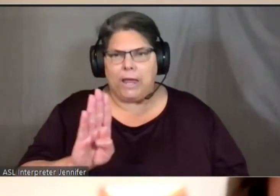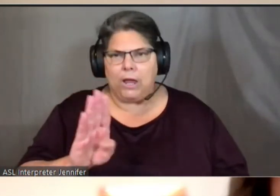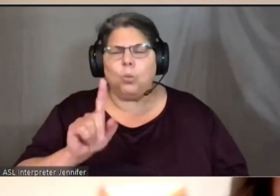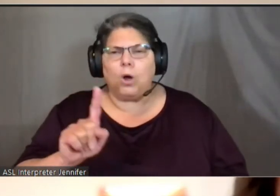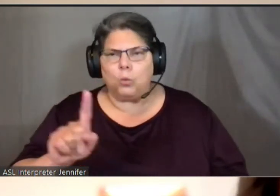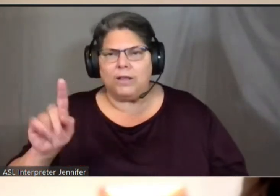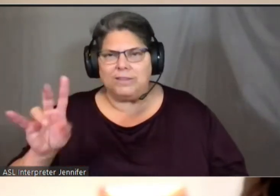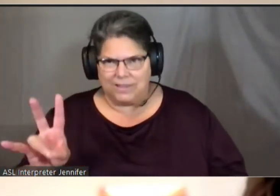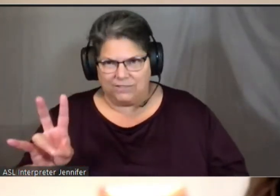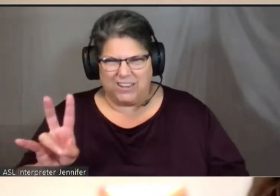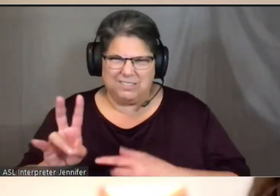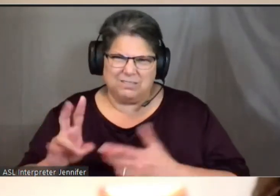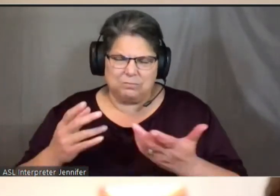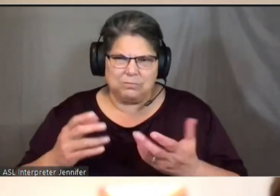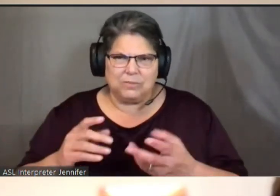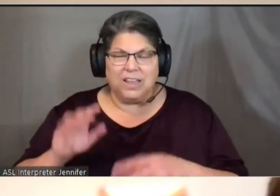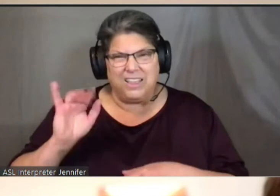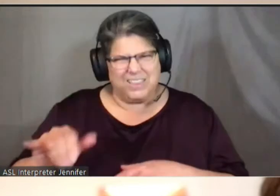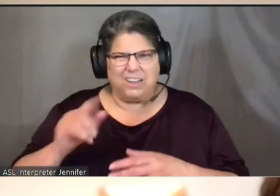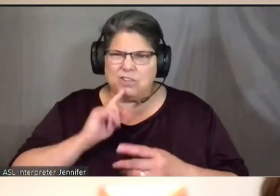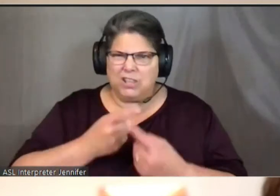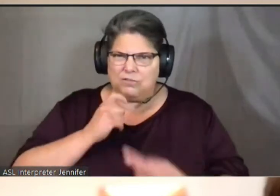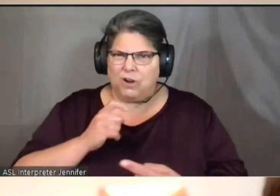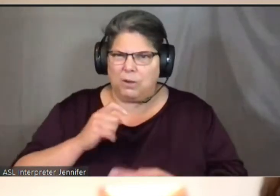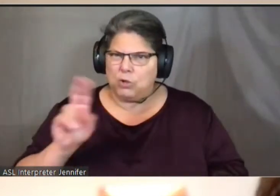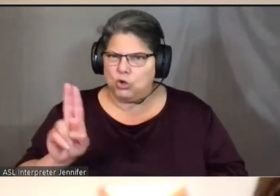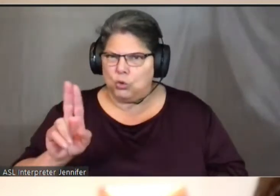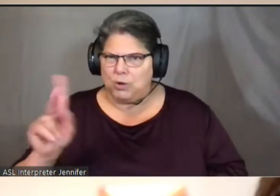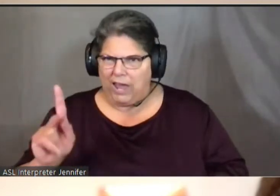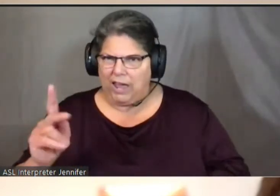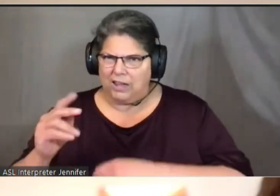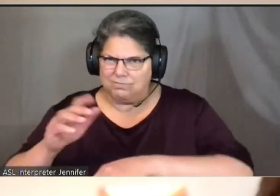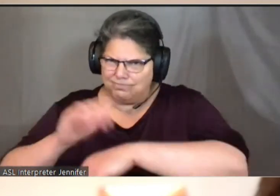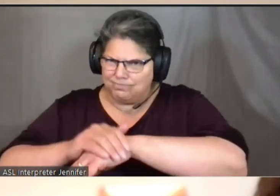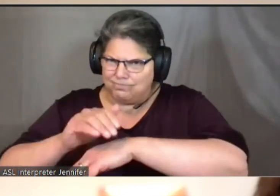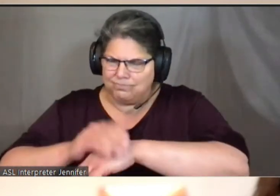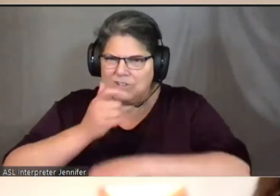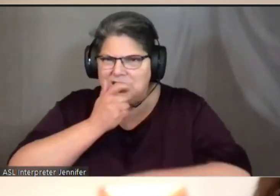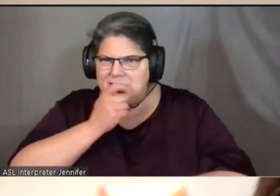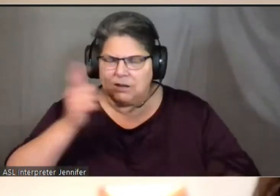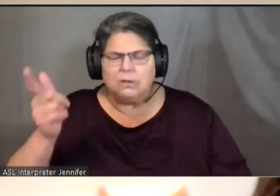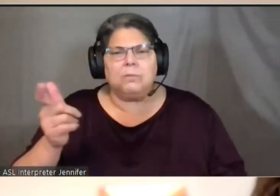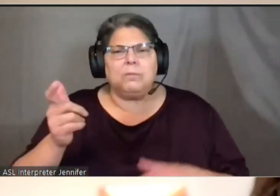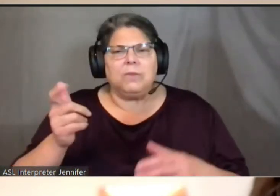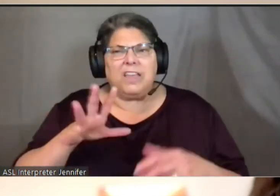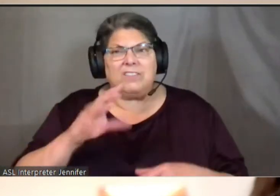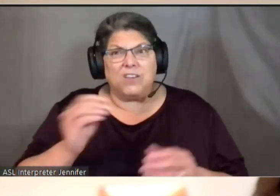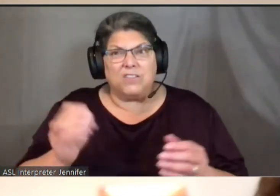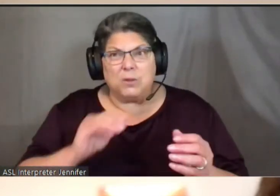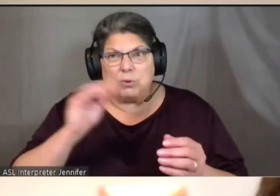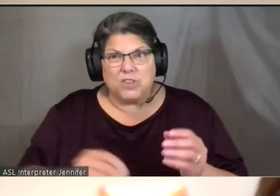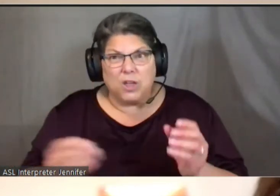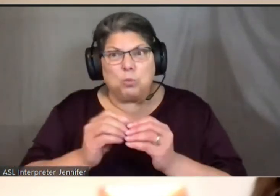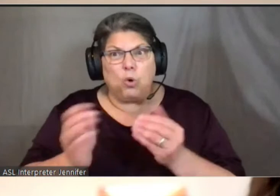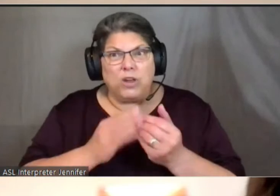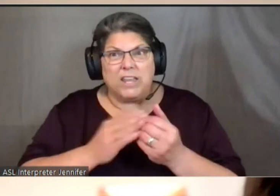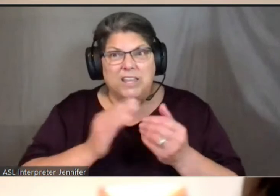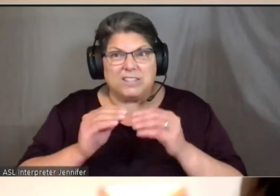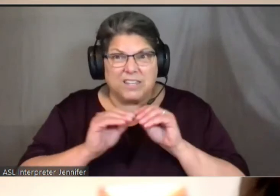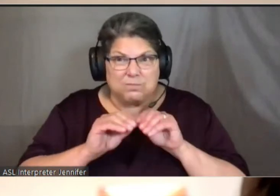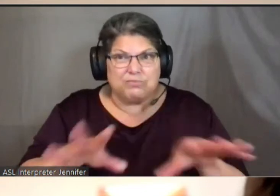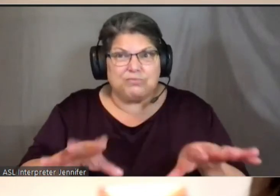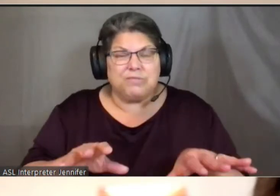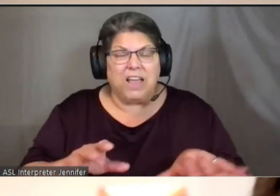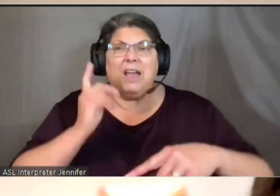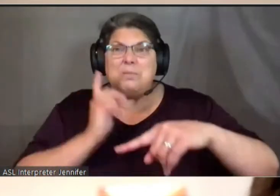UK variety B117 is 50% more transmissible and is more virulent. The prevalence